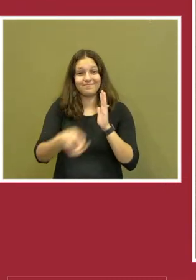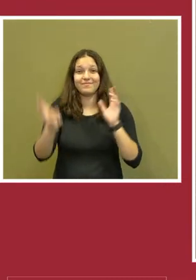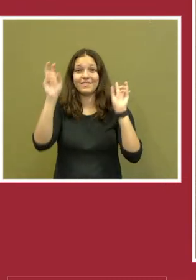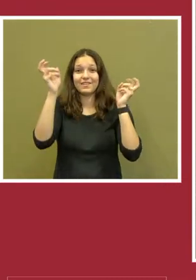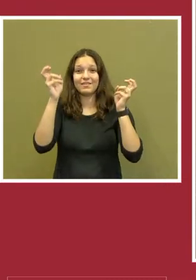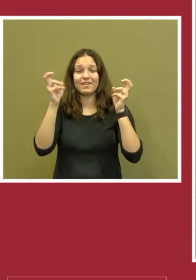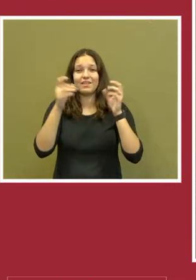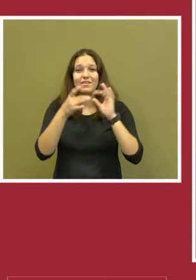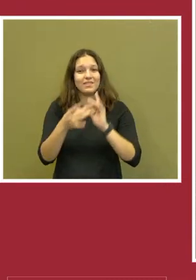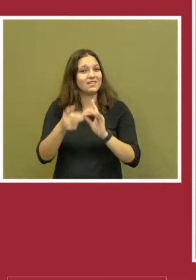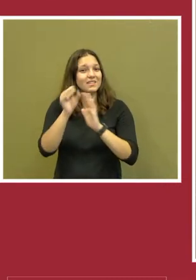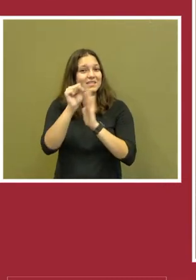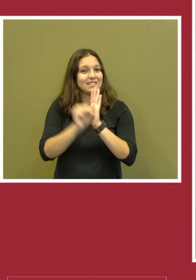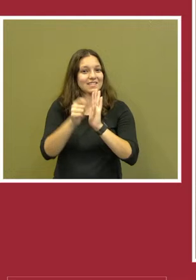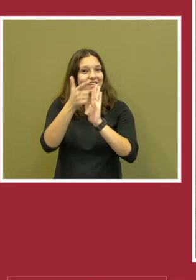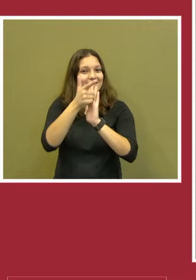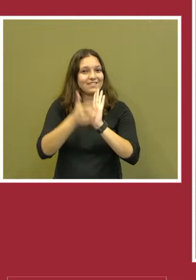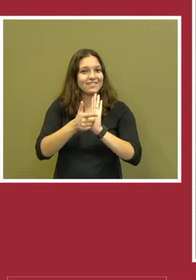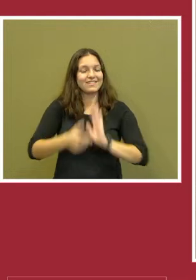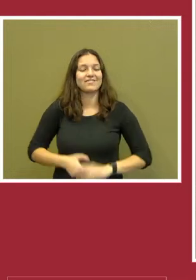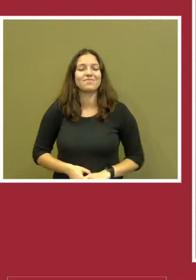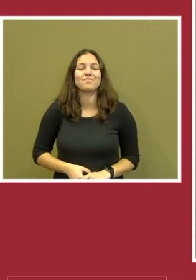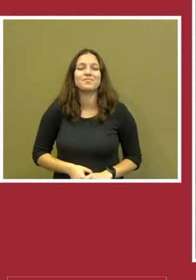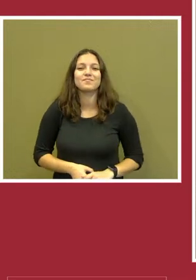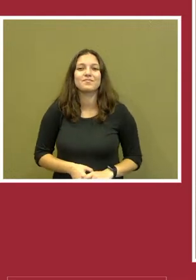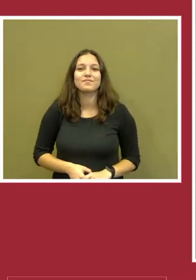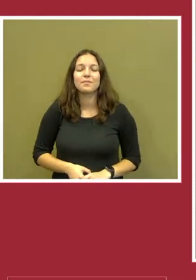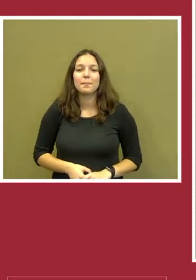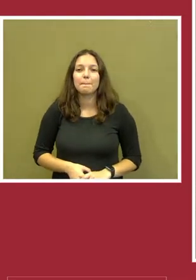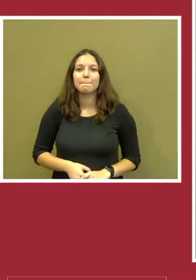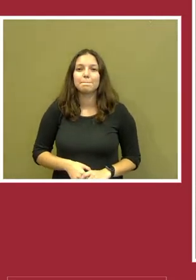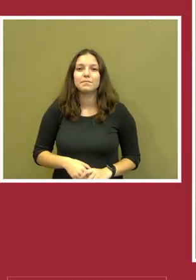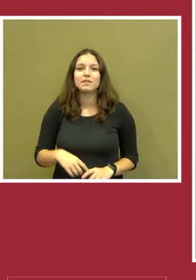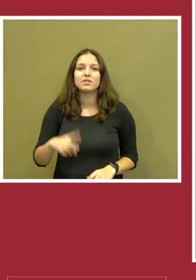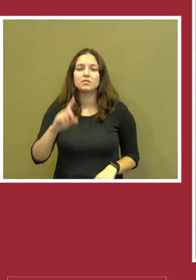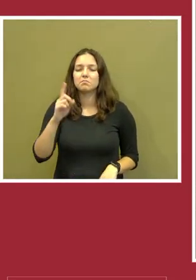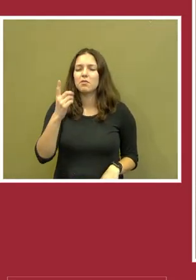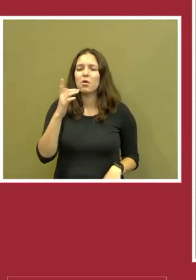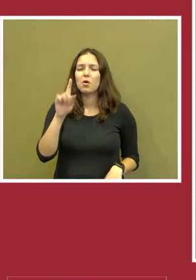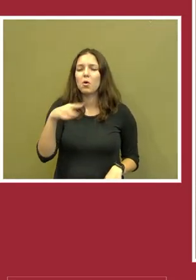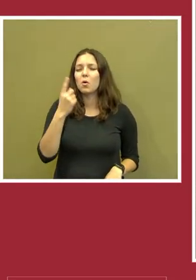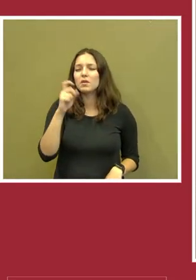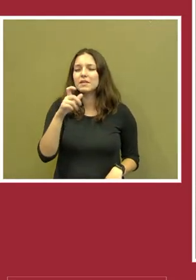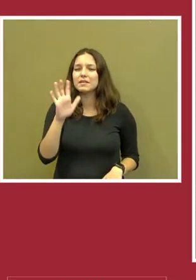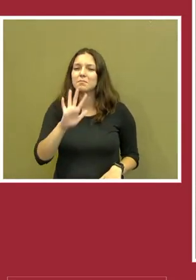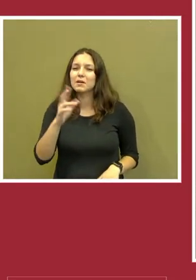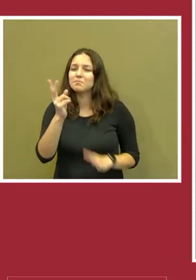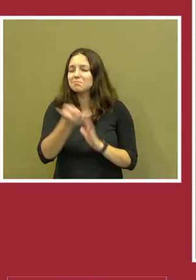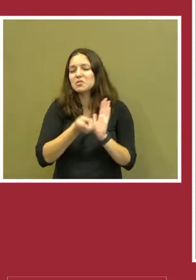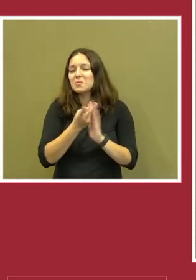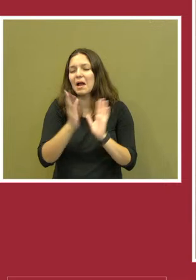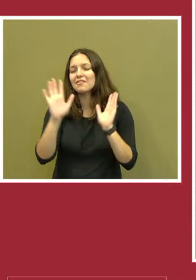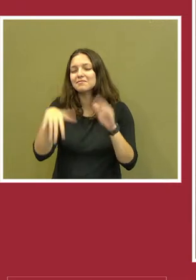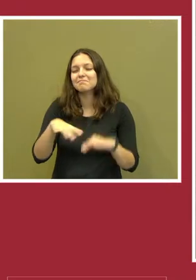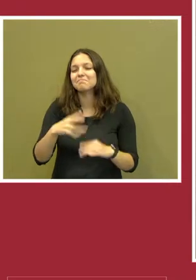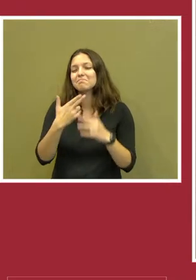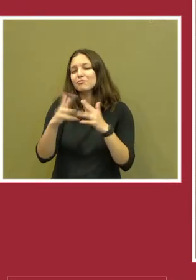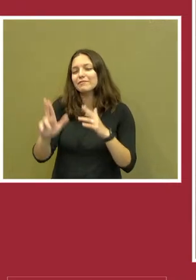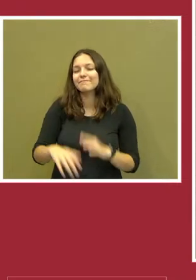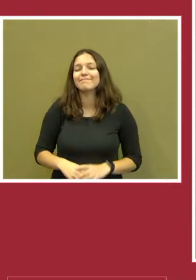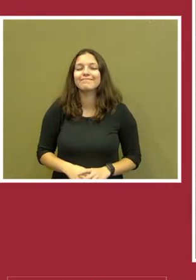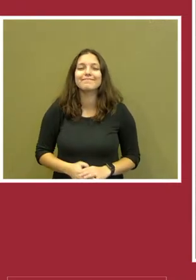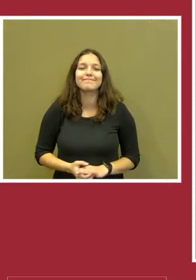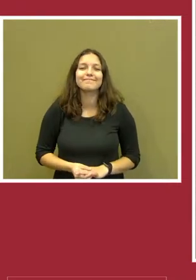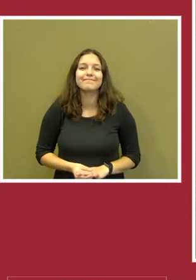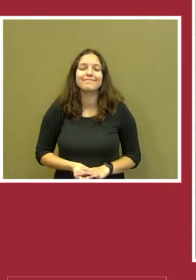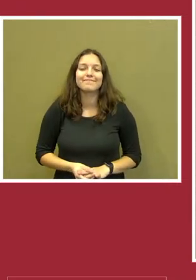state legislation. So it should only take us about 2 hours, so we should be good to go. It should be pretty brief. We just